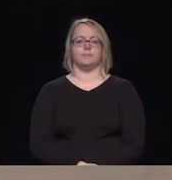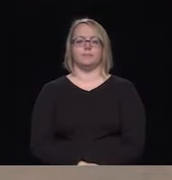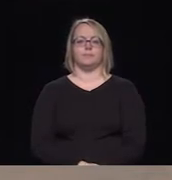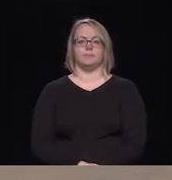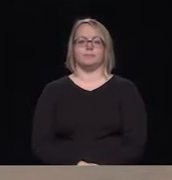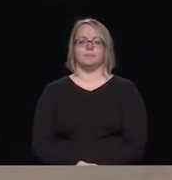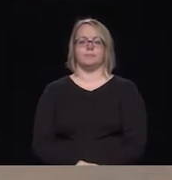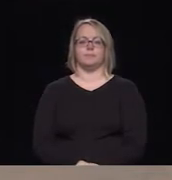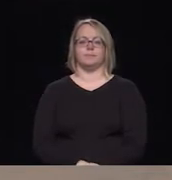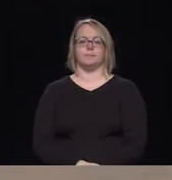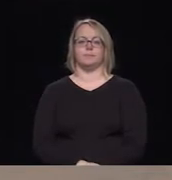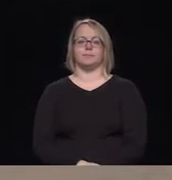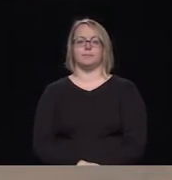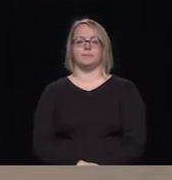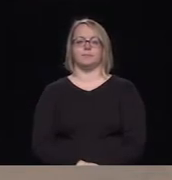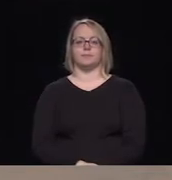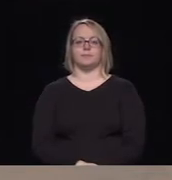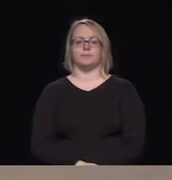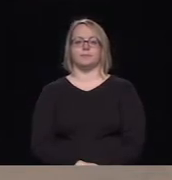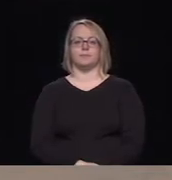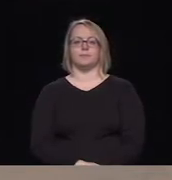Through the second cloud, same way.